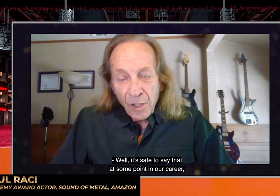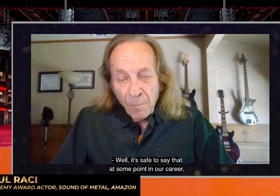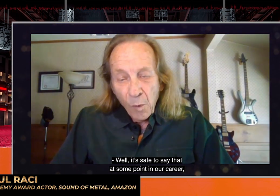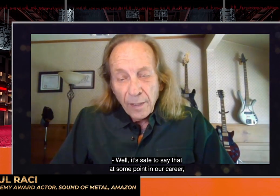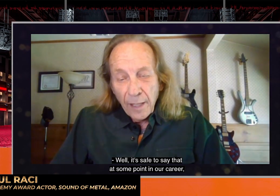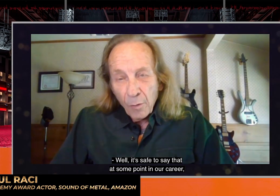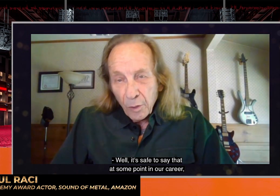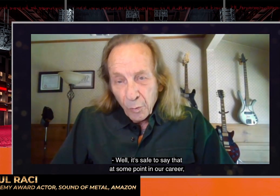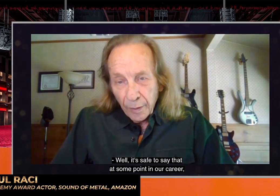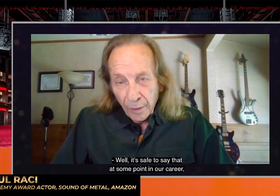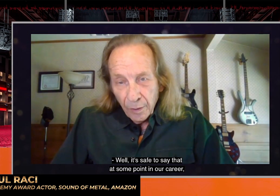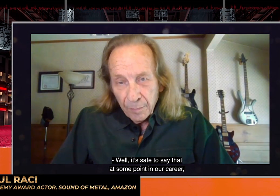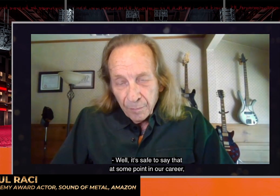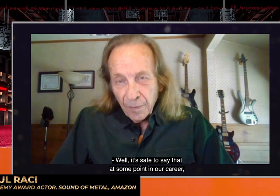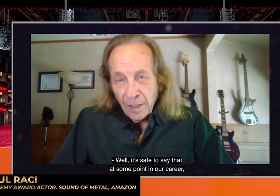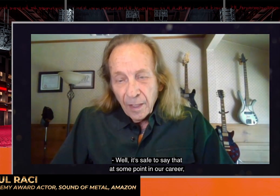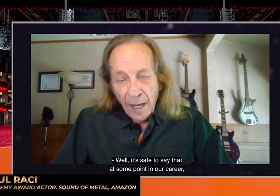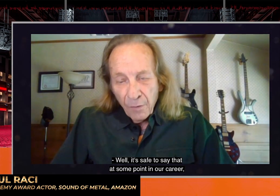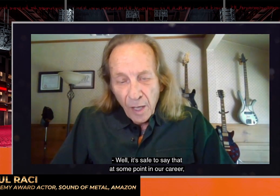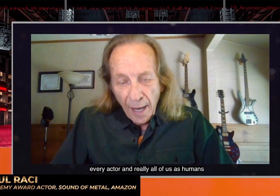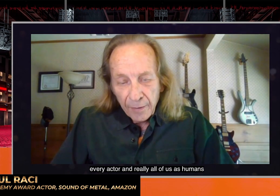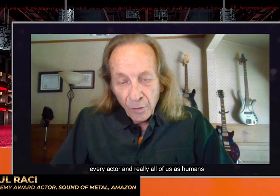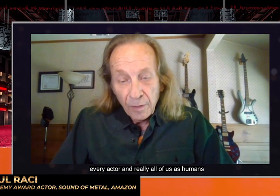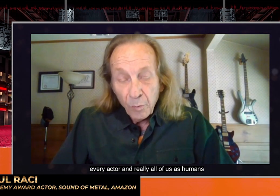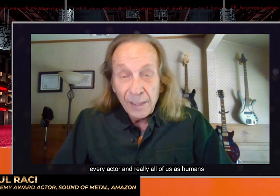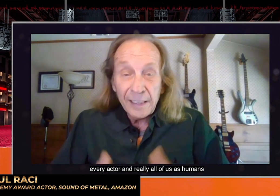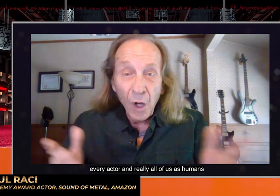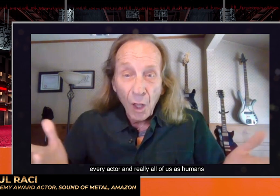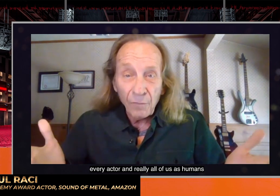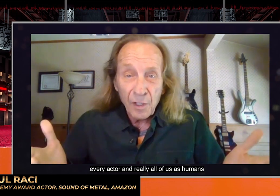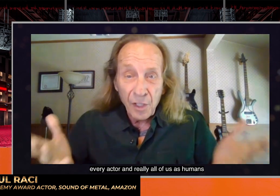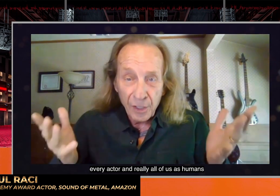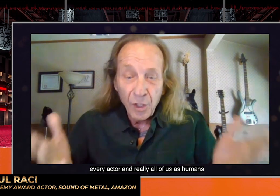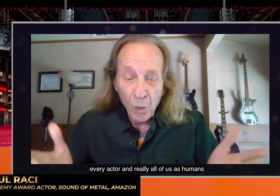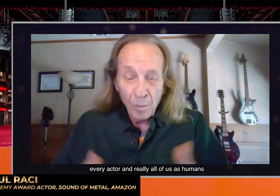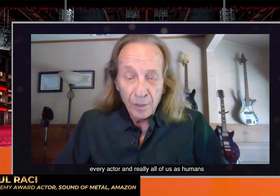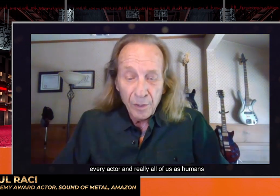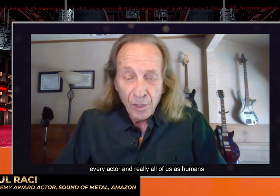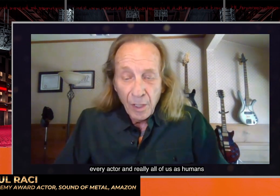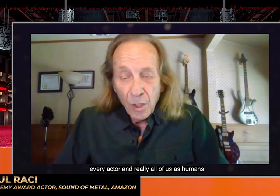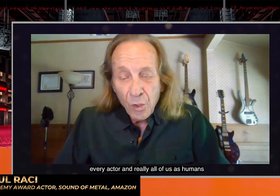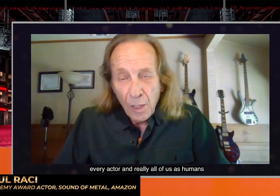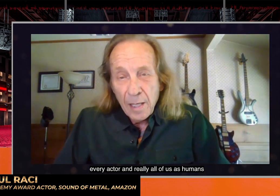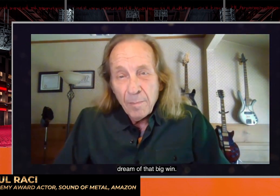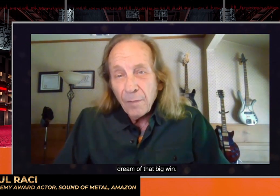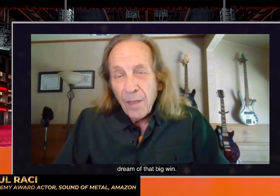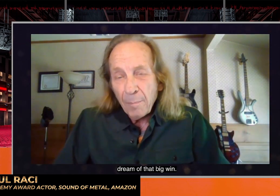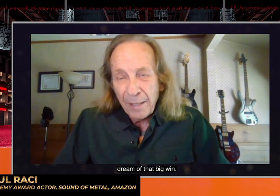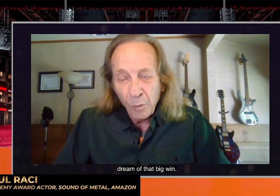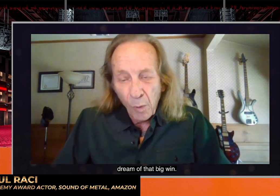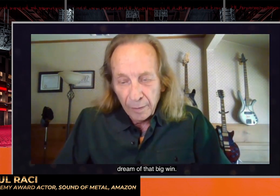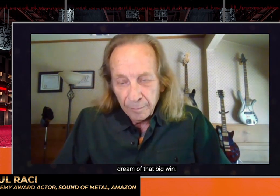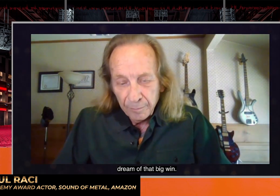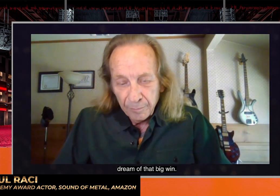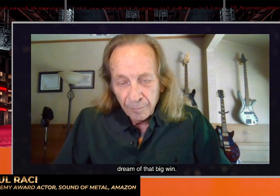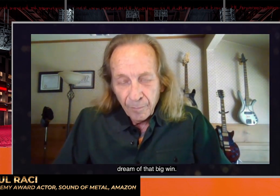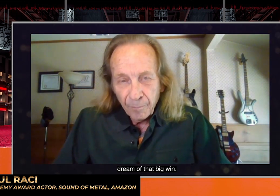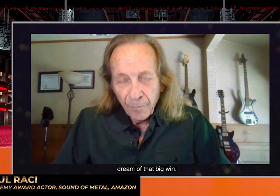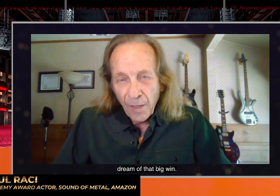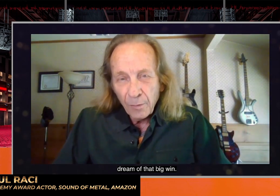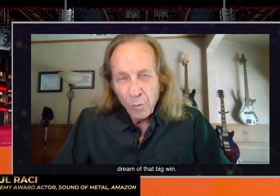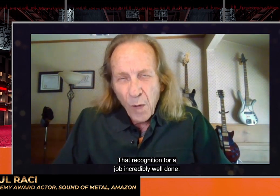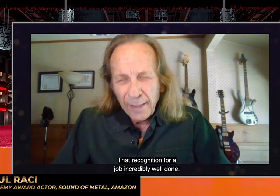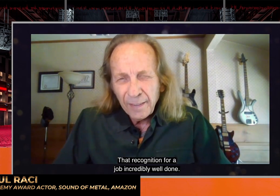to say that at some point in our career, every actor, and really all of us as humans, dream of that big win,